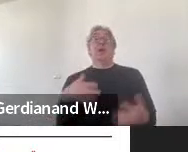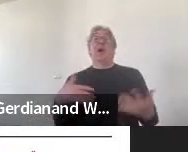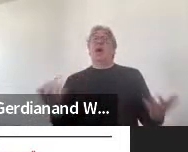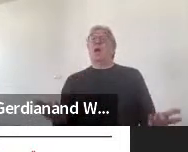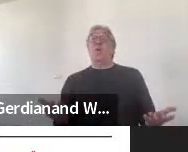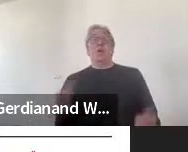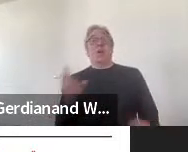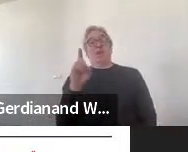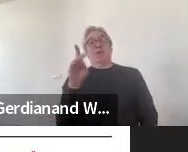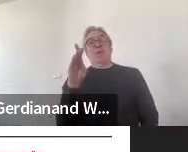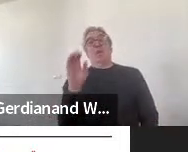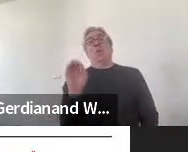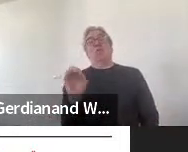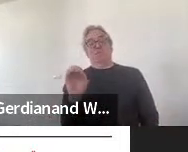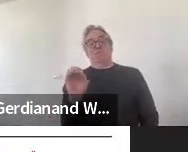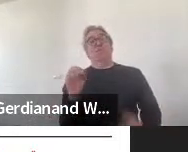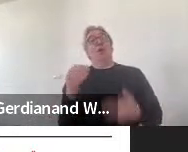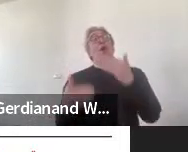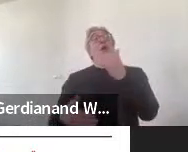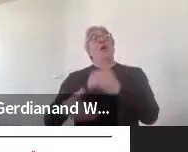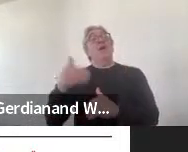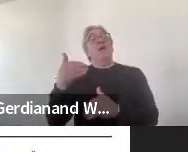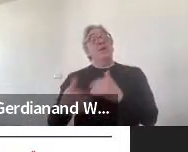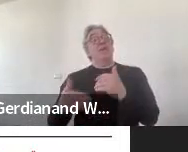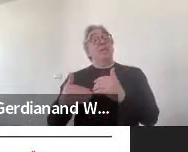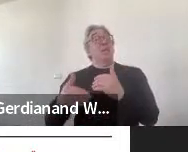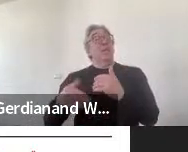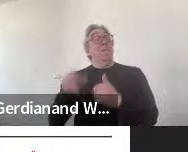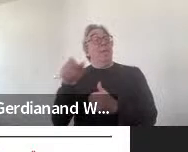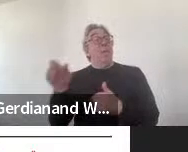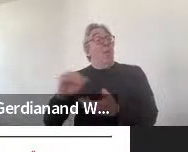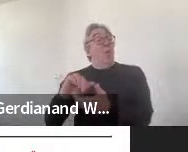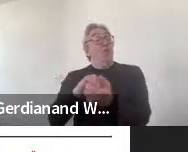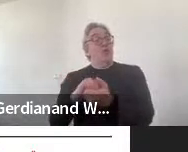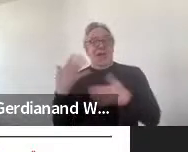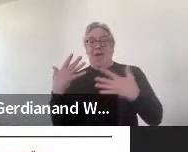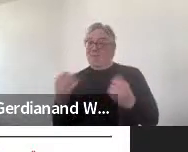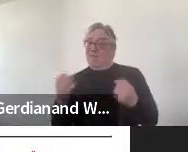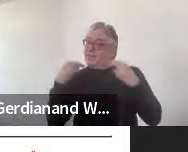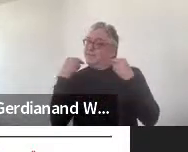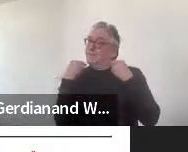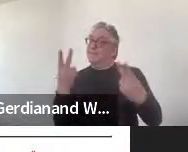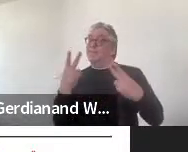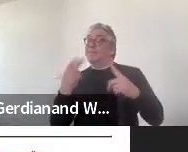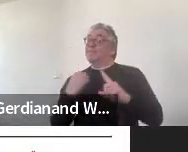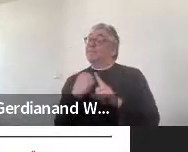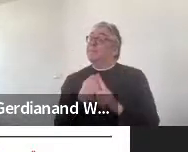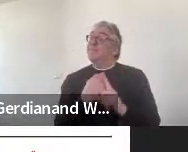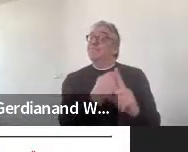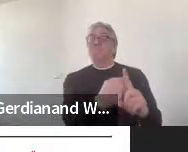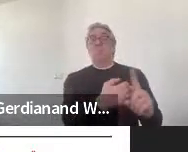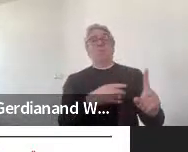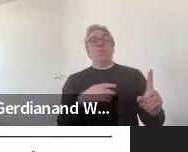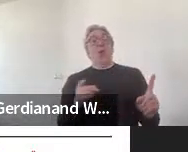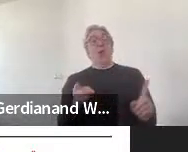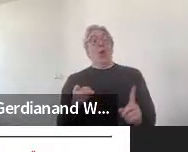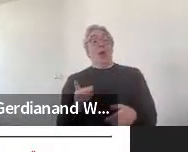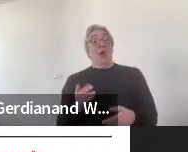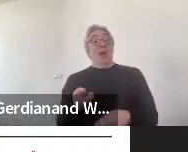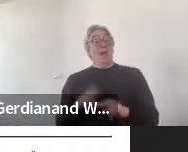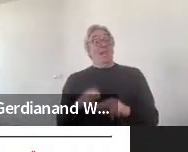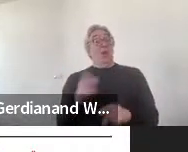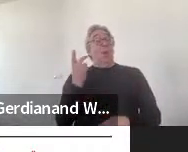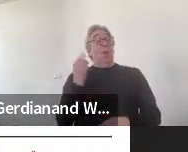level of OPDs, we see some activism, and we see also that through OPDs, self-confidence and